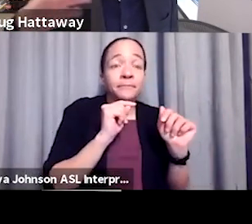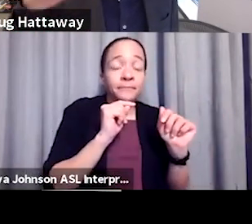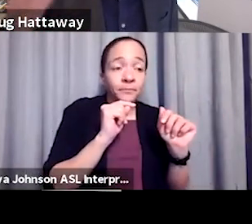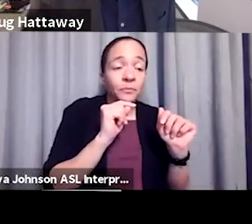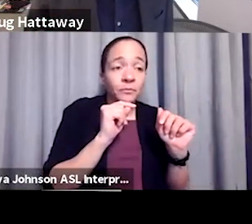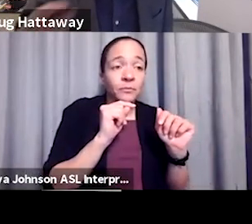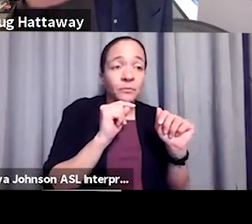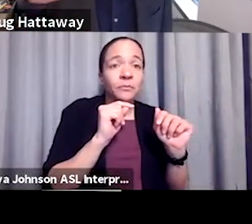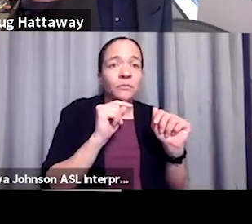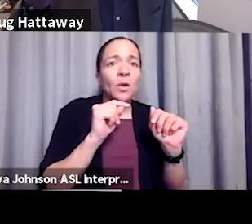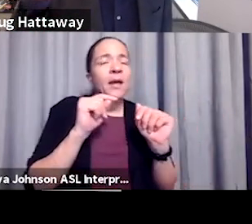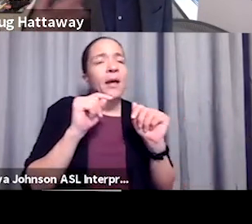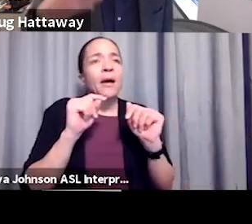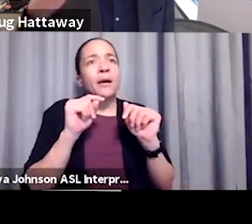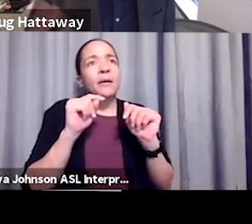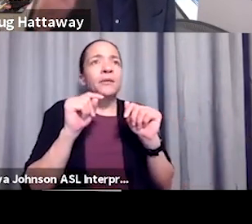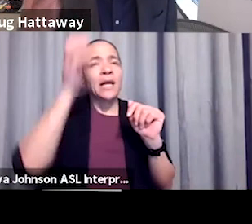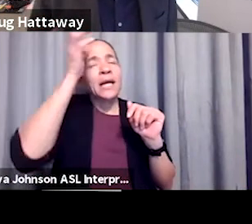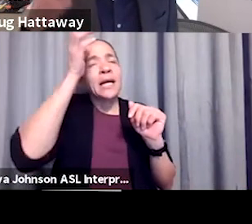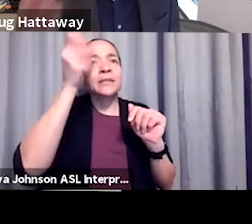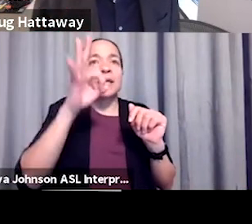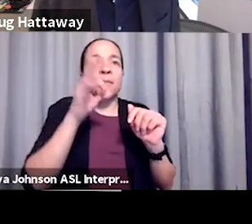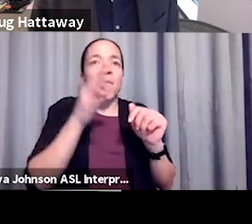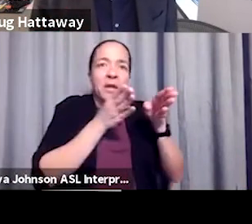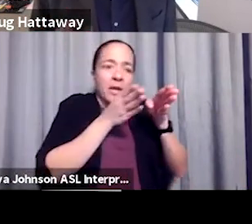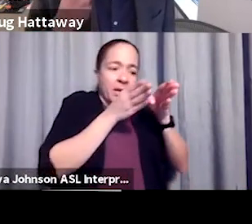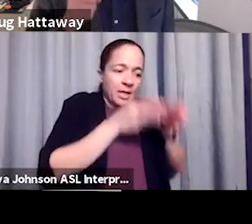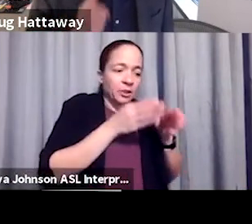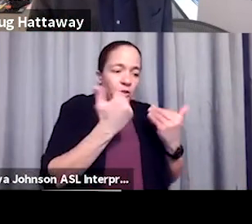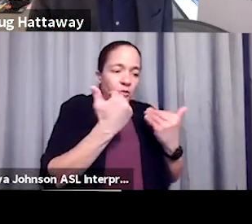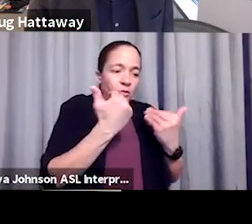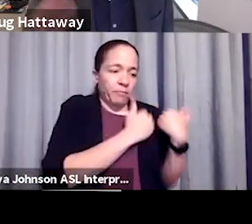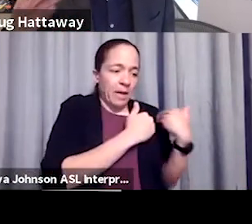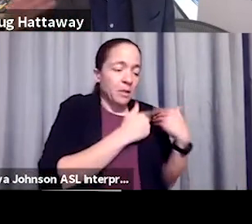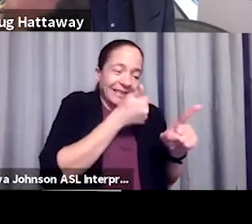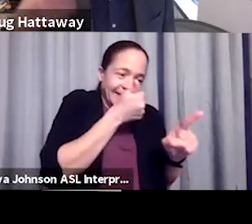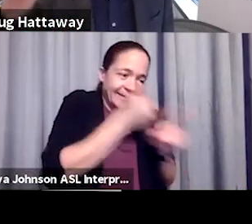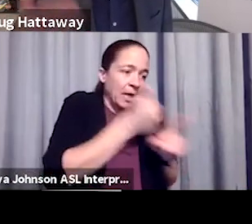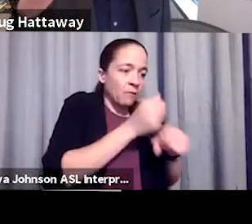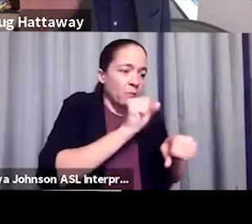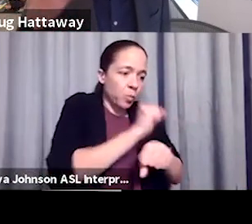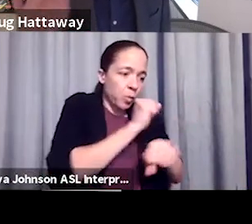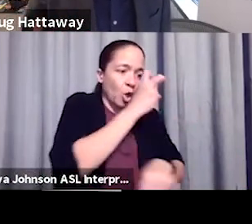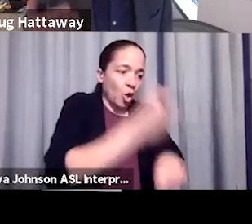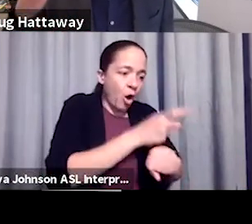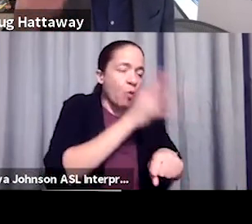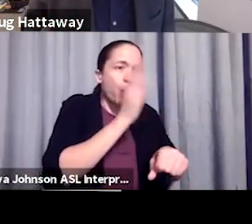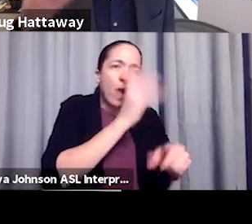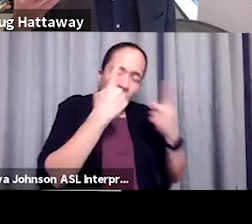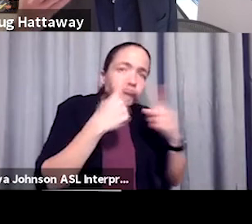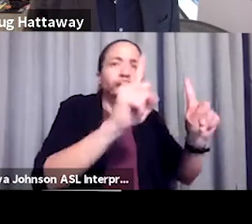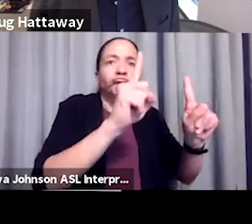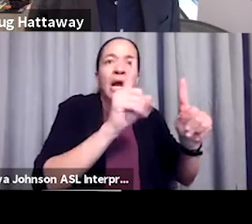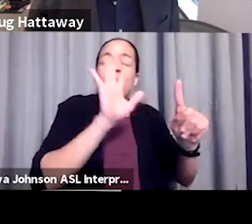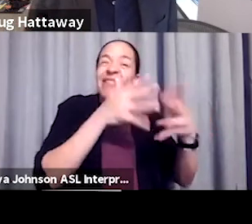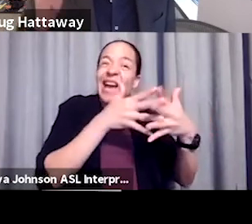like this idea of individual responsibility, and it's all about pulling yourself up by your own bootstraps, has been driven into our political culture